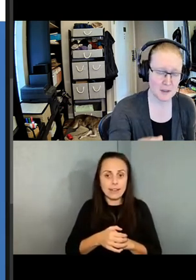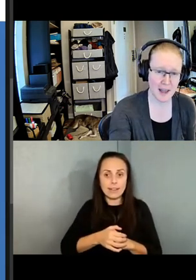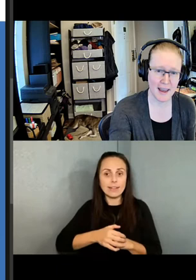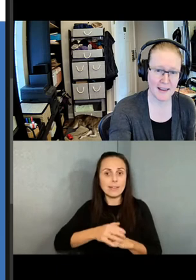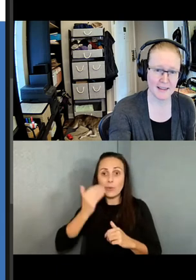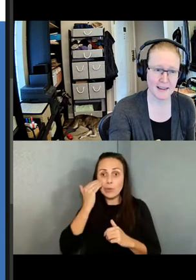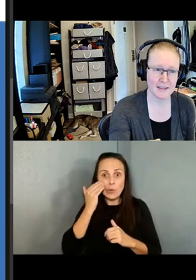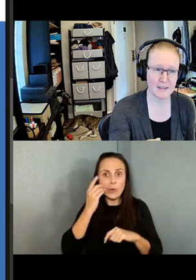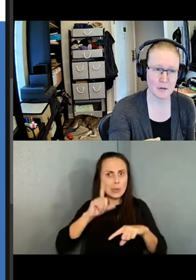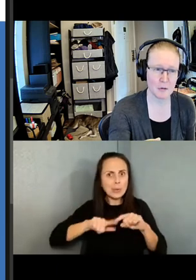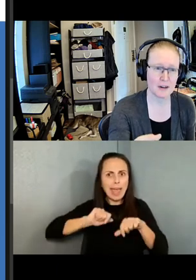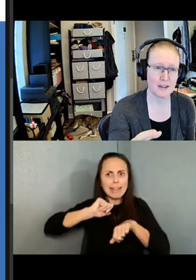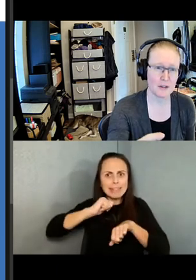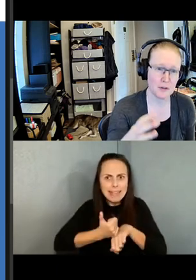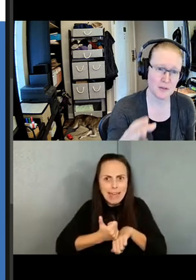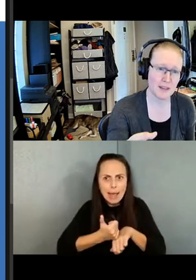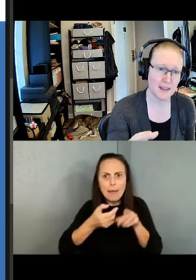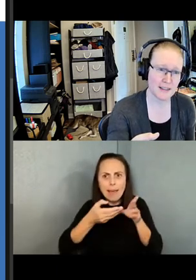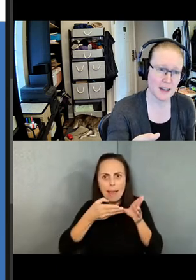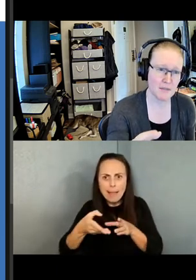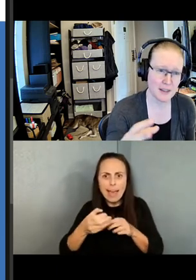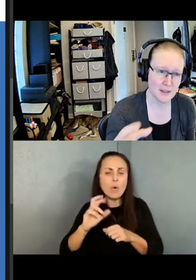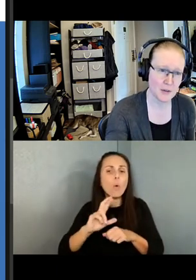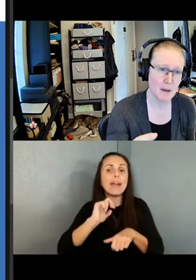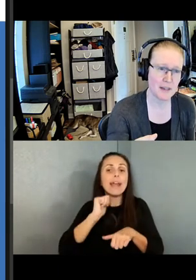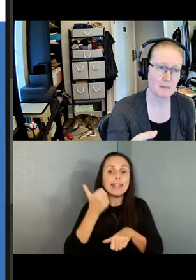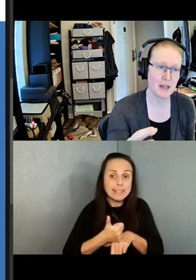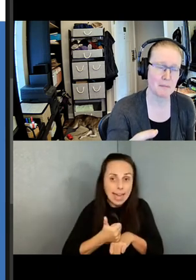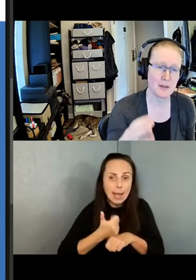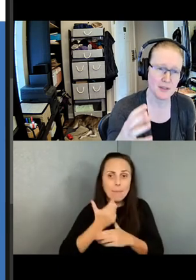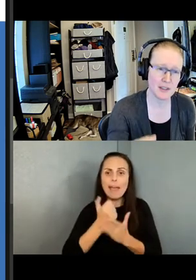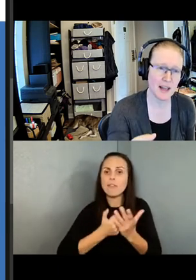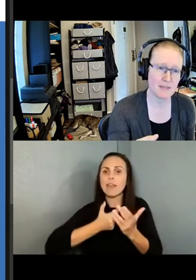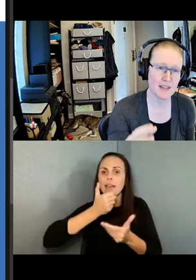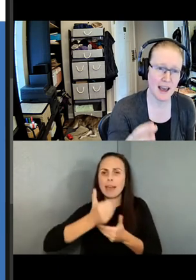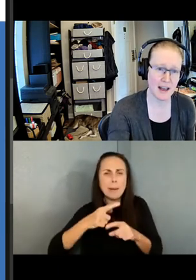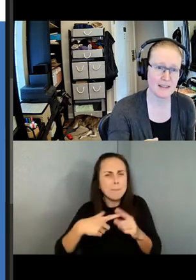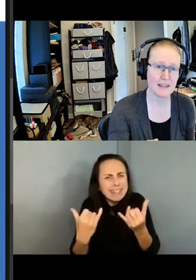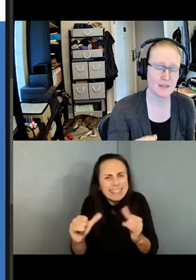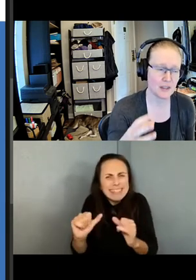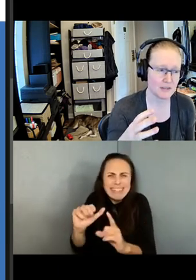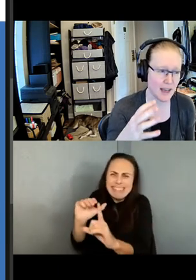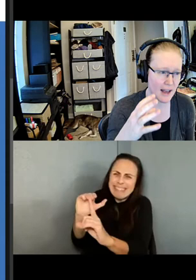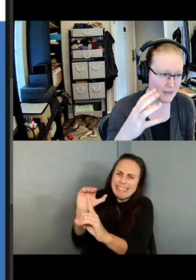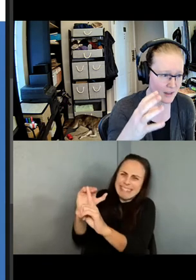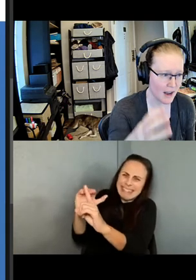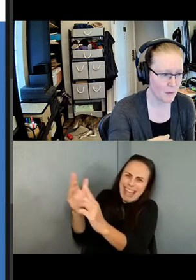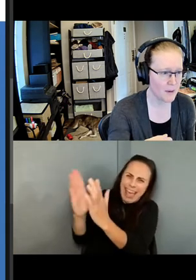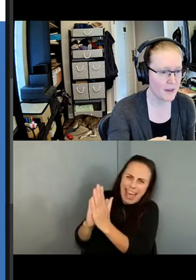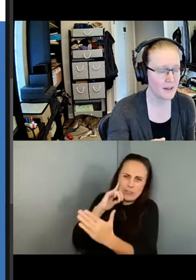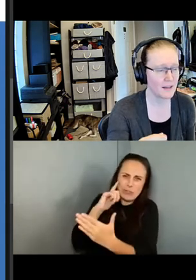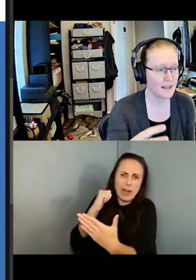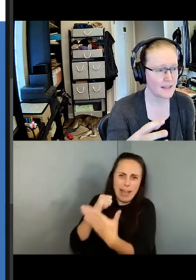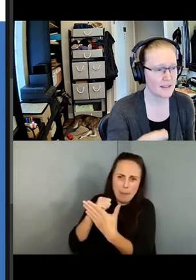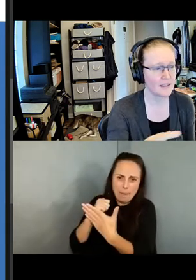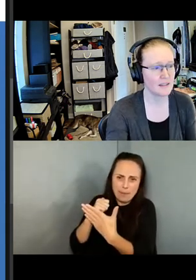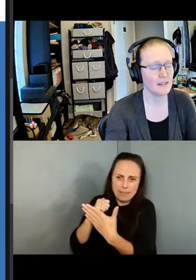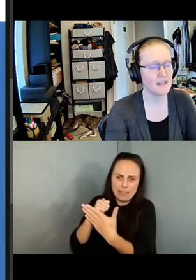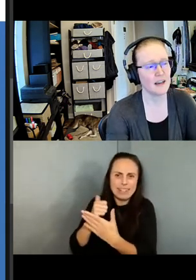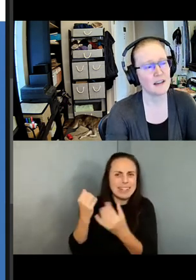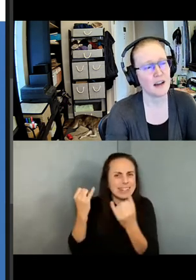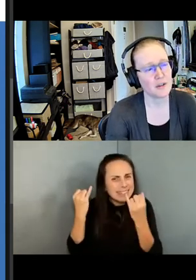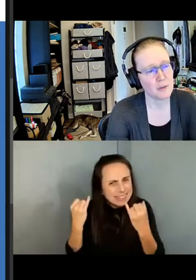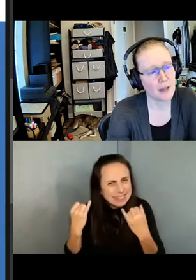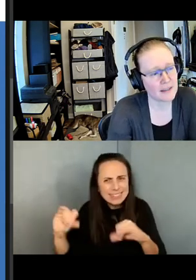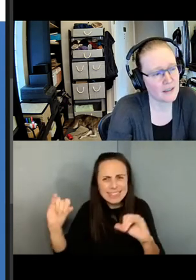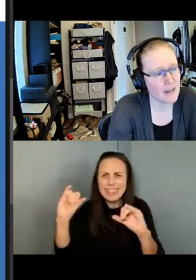into play, or you do set things up, things do come into play, but you still have to ask. You still have to ask for help. It's still